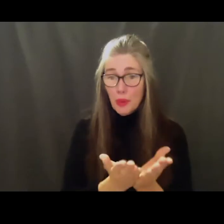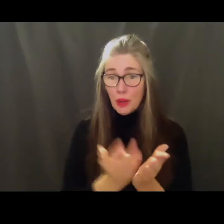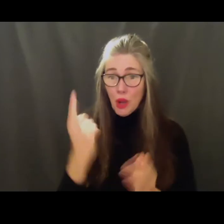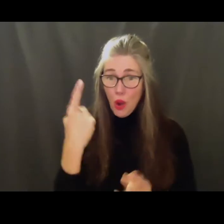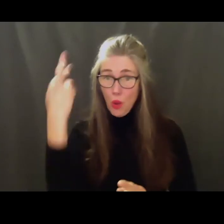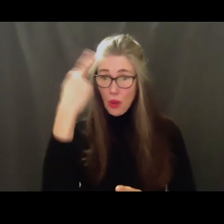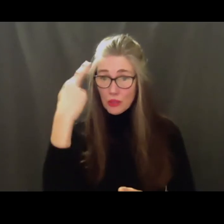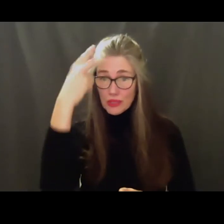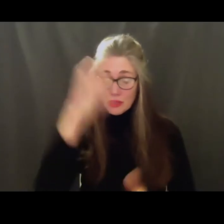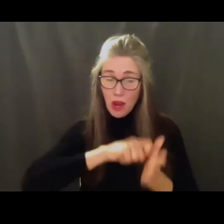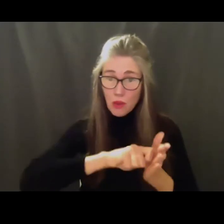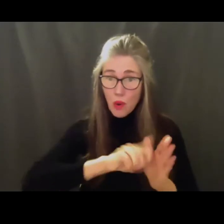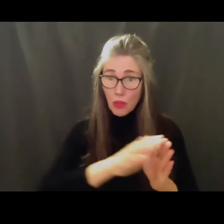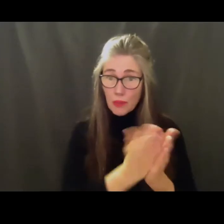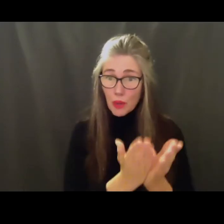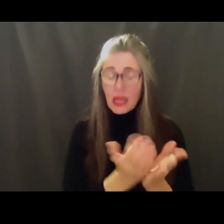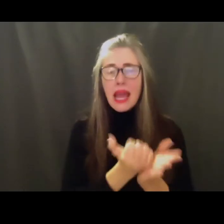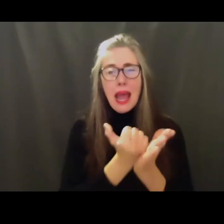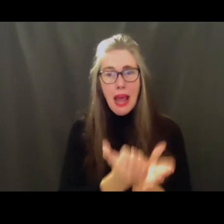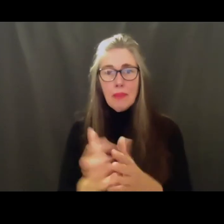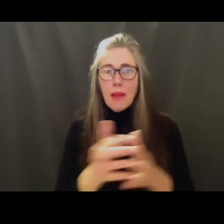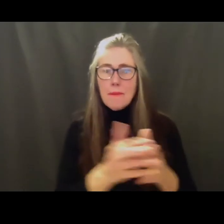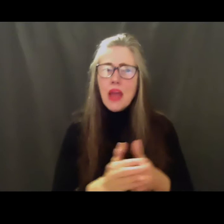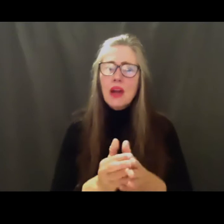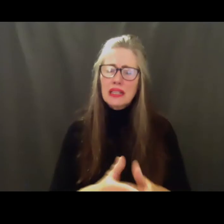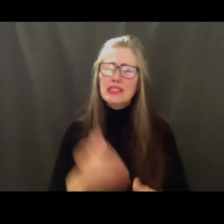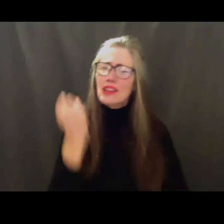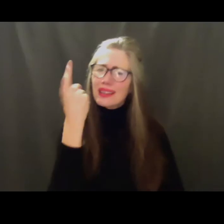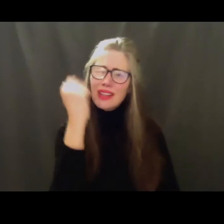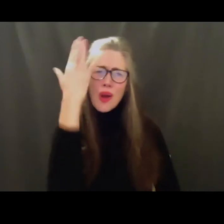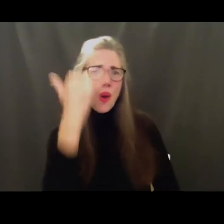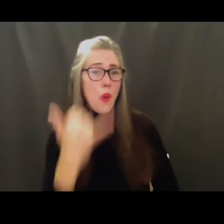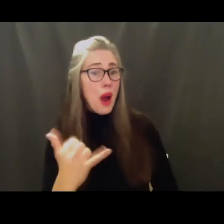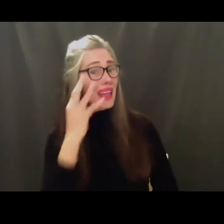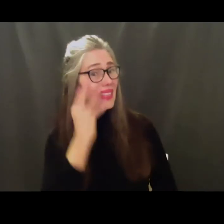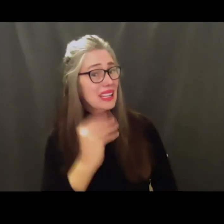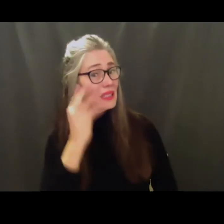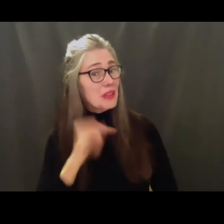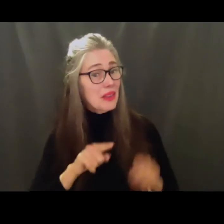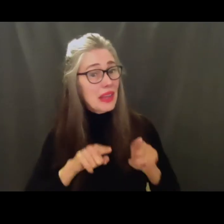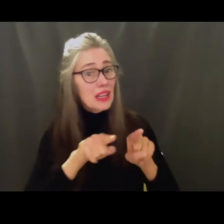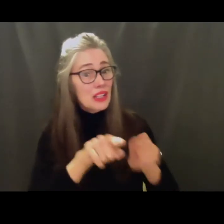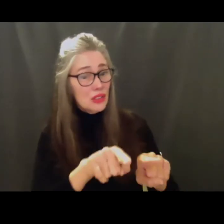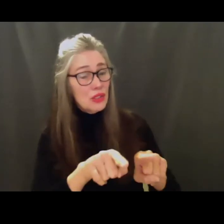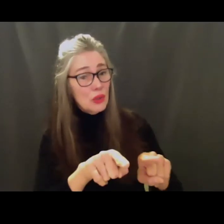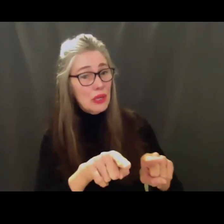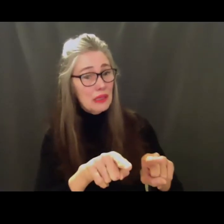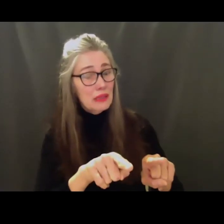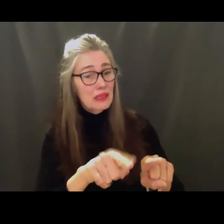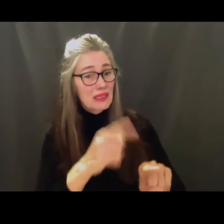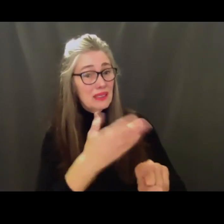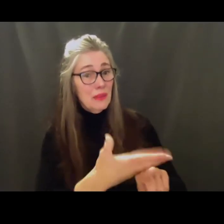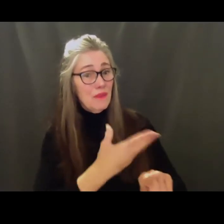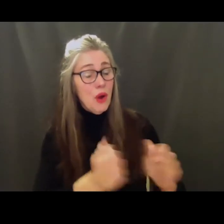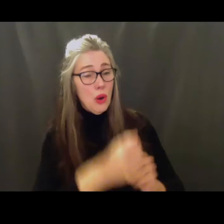one reason I wrote the book was to help Americans have a frame for what they were experiencing under former President